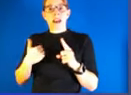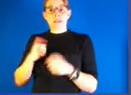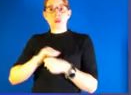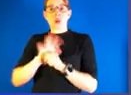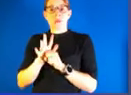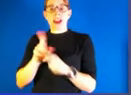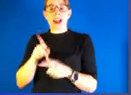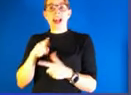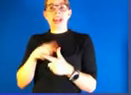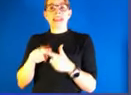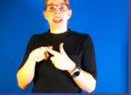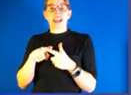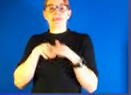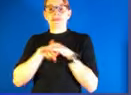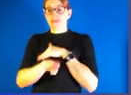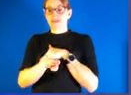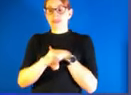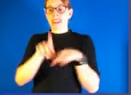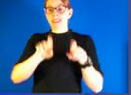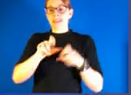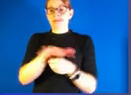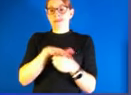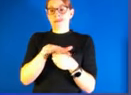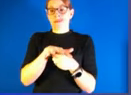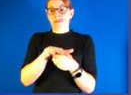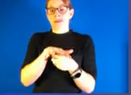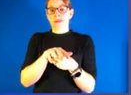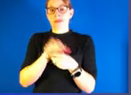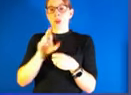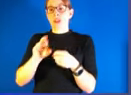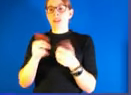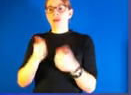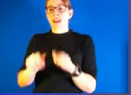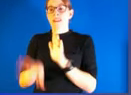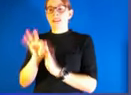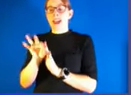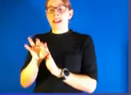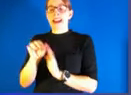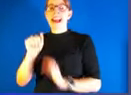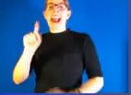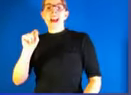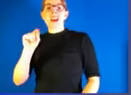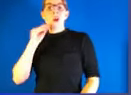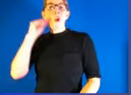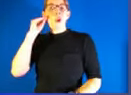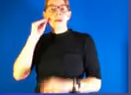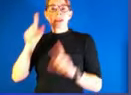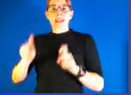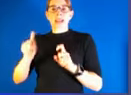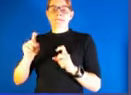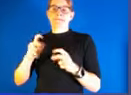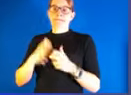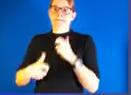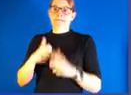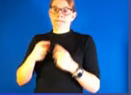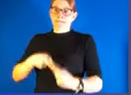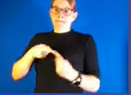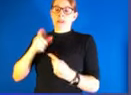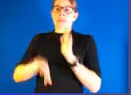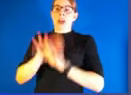get into a testing site or try to find an at-home test. Again, those are very difficult to find right now, but